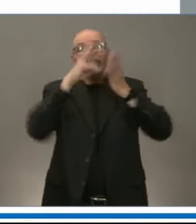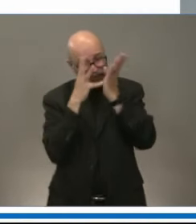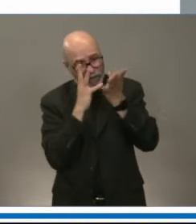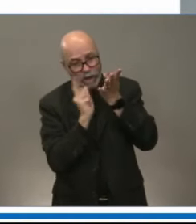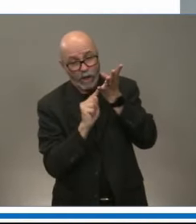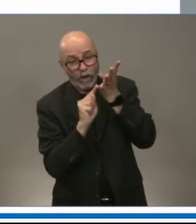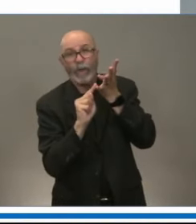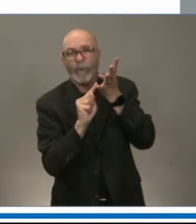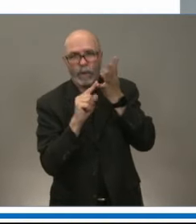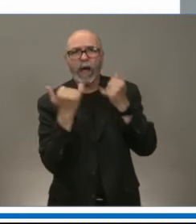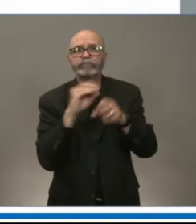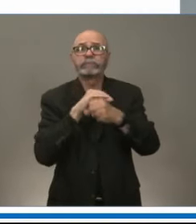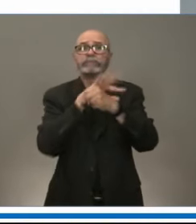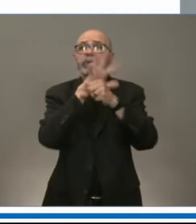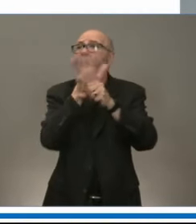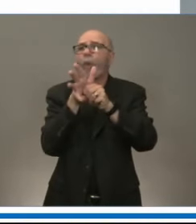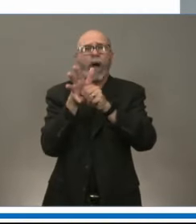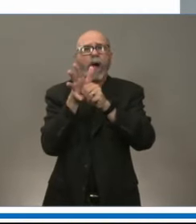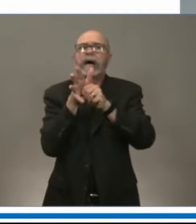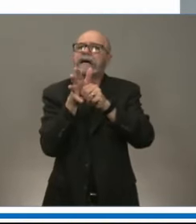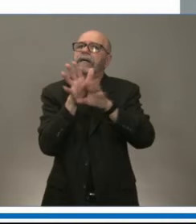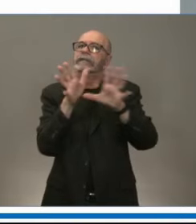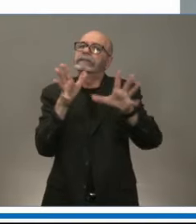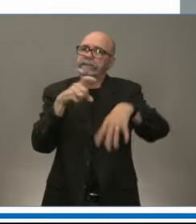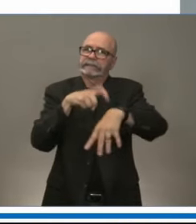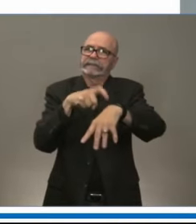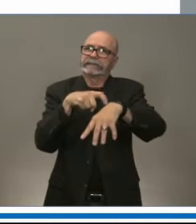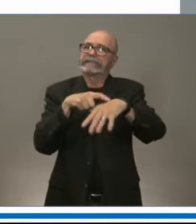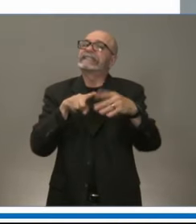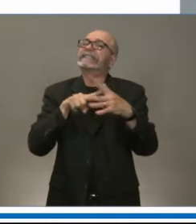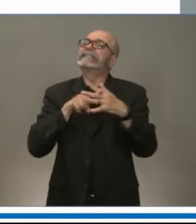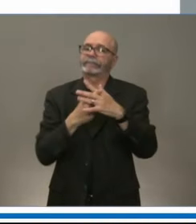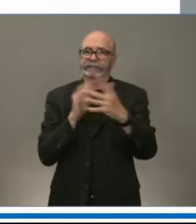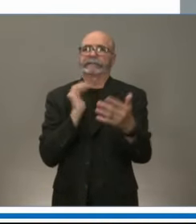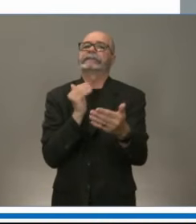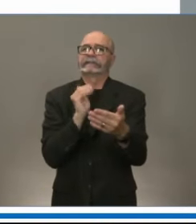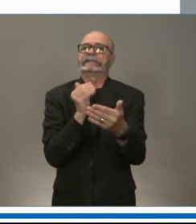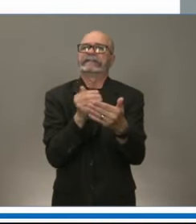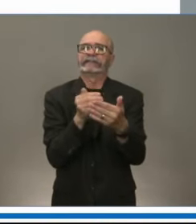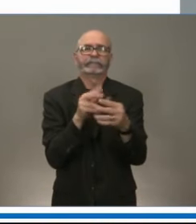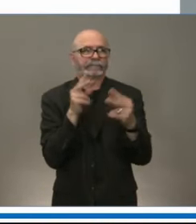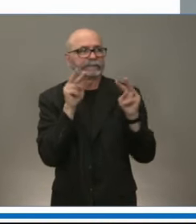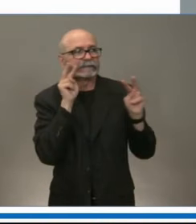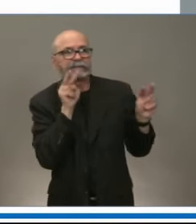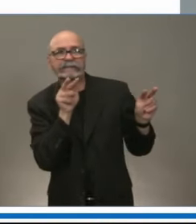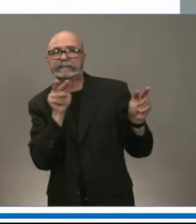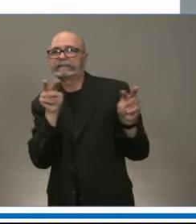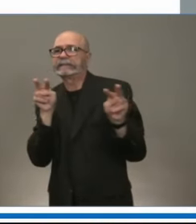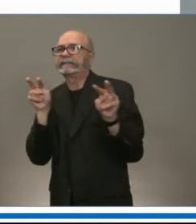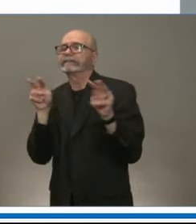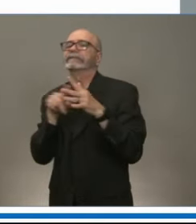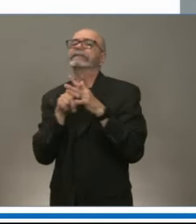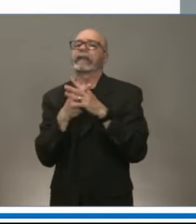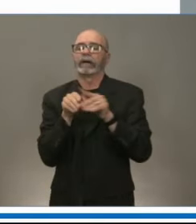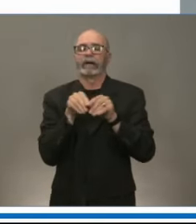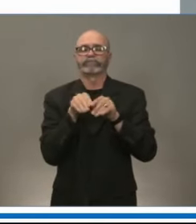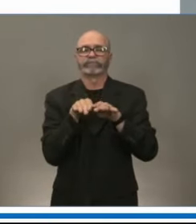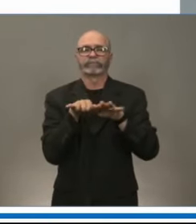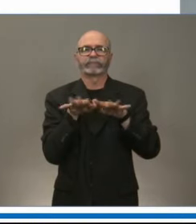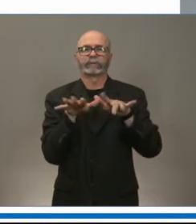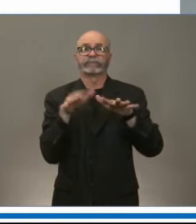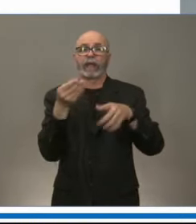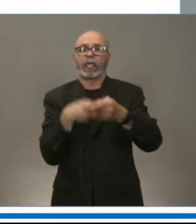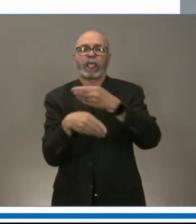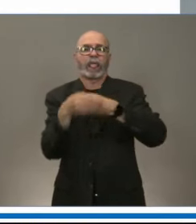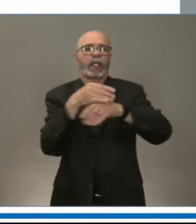time, if not a critical time. We're now starting to see signs of community spread in Nova Scotia. I do not believe it's